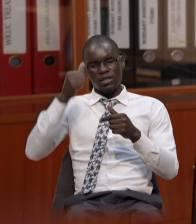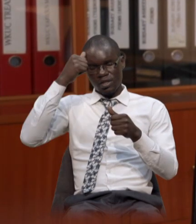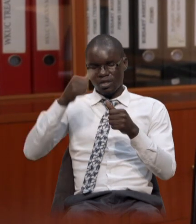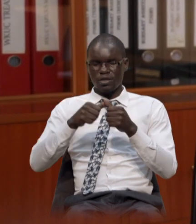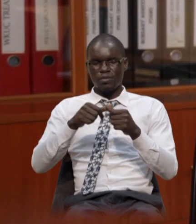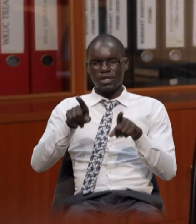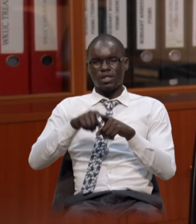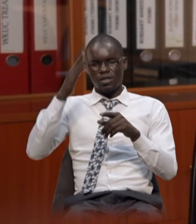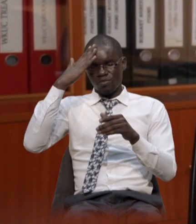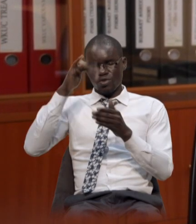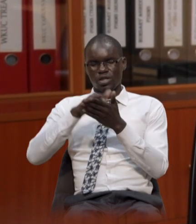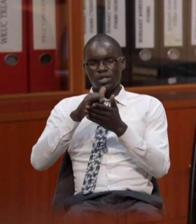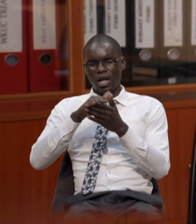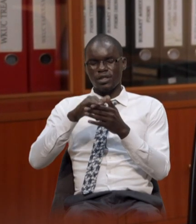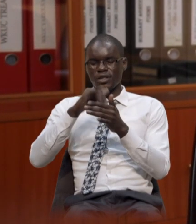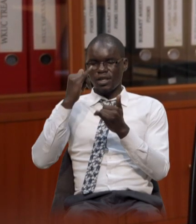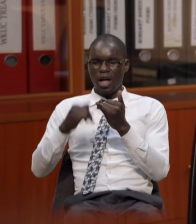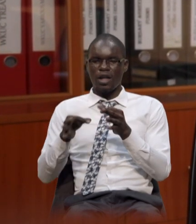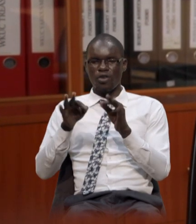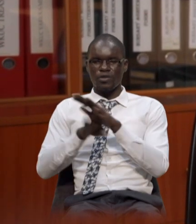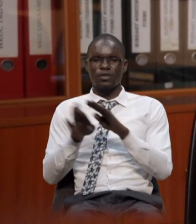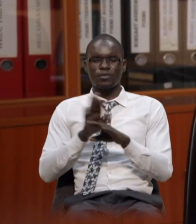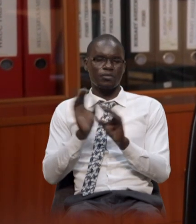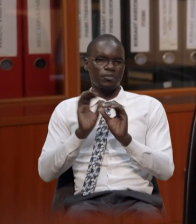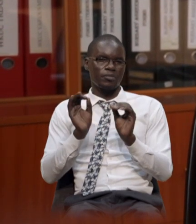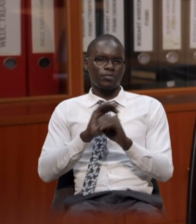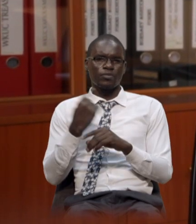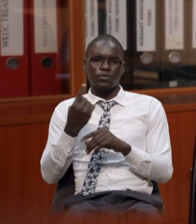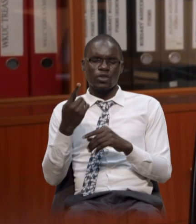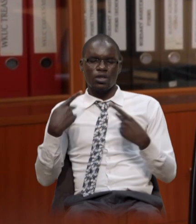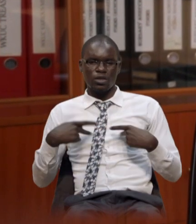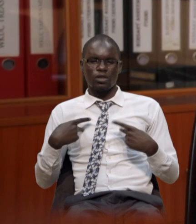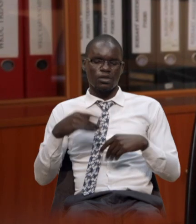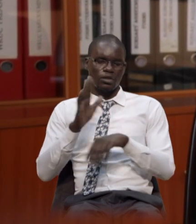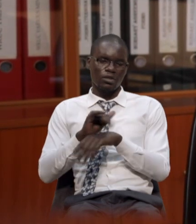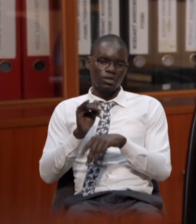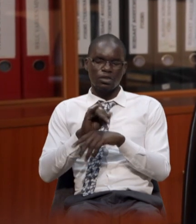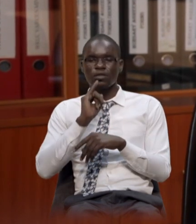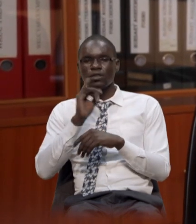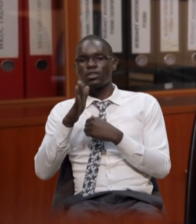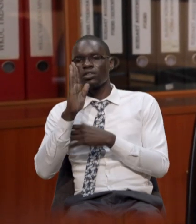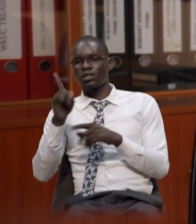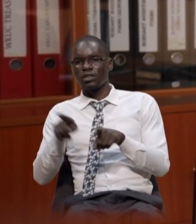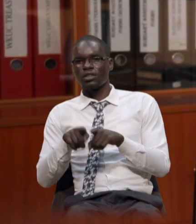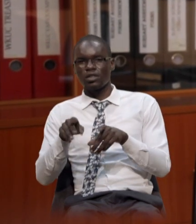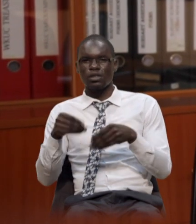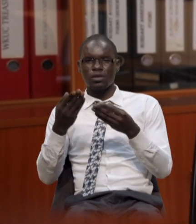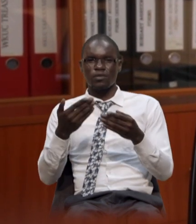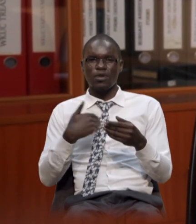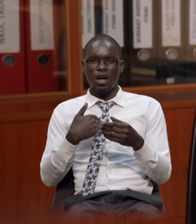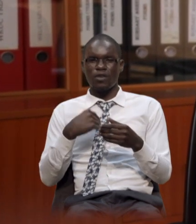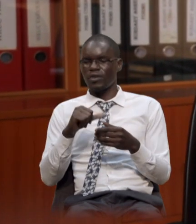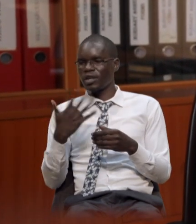that that is not the end of it. The only person to call is God, and he will provide. Hakuna